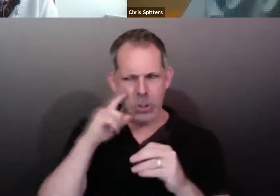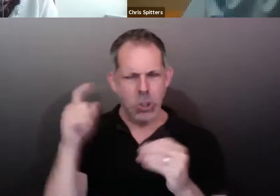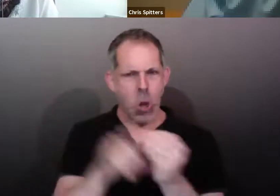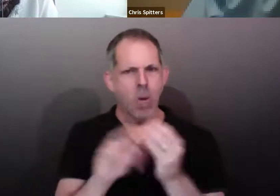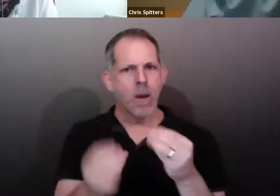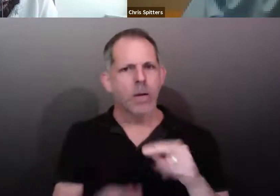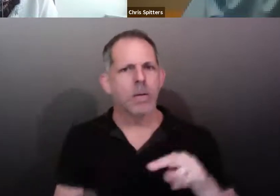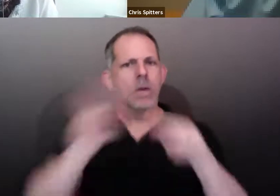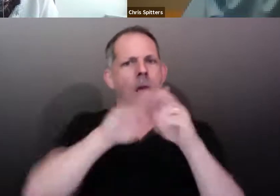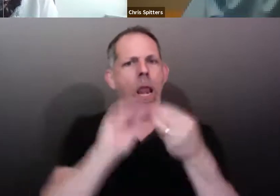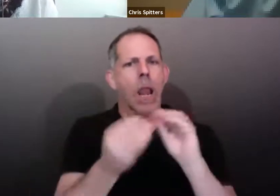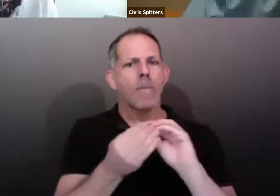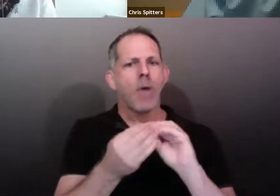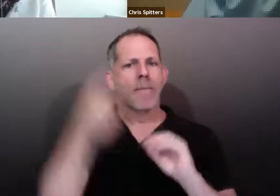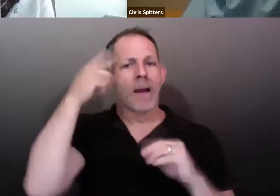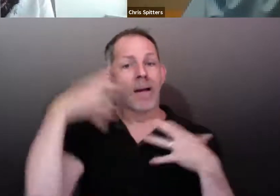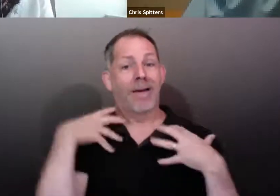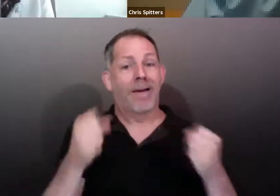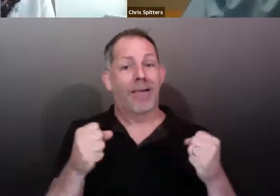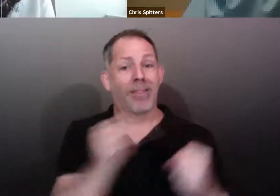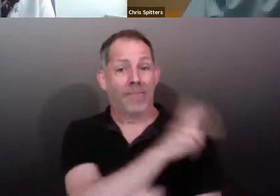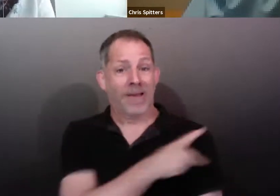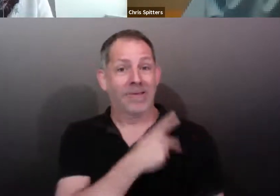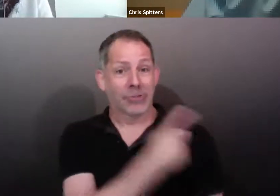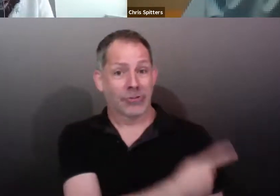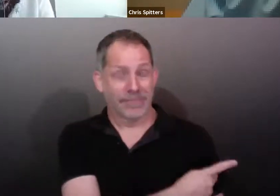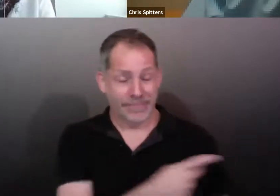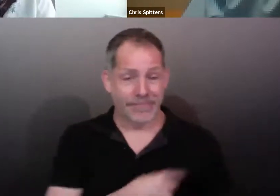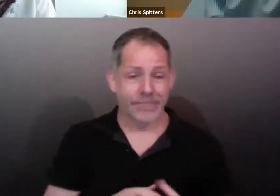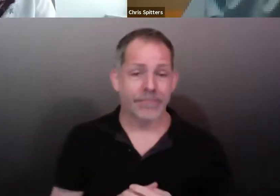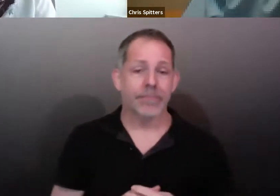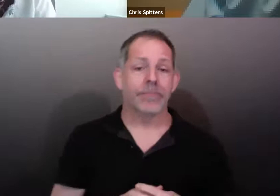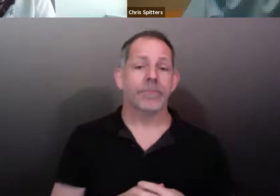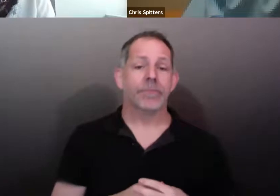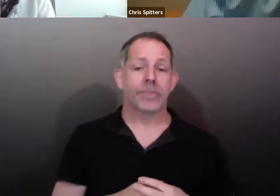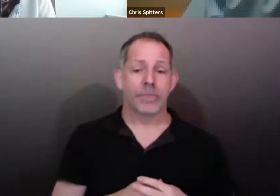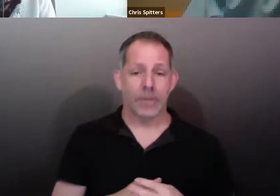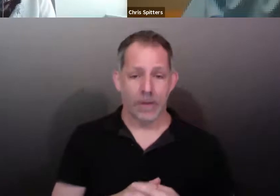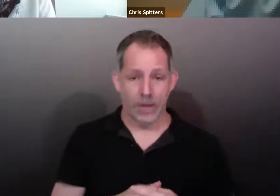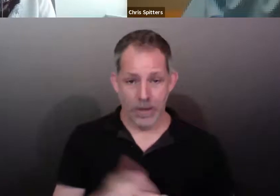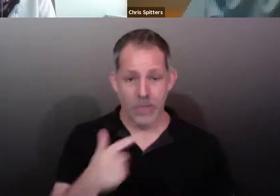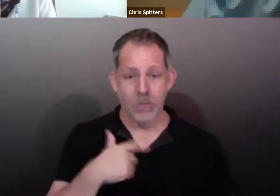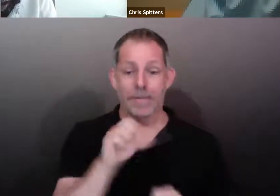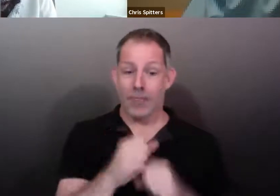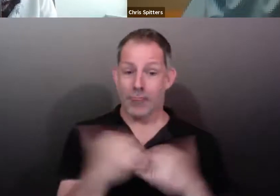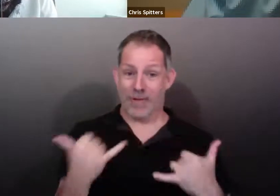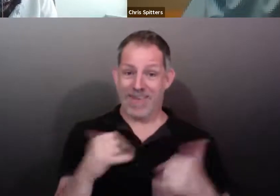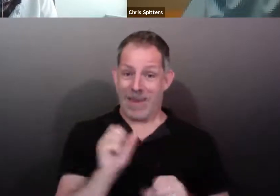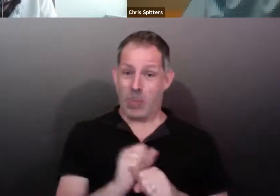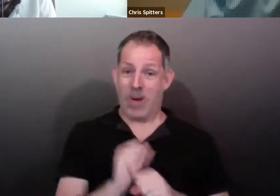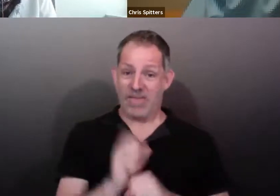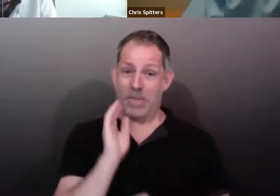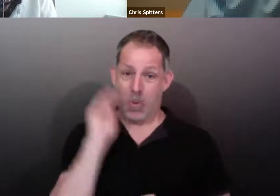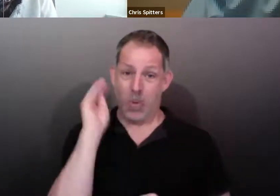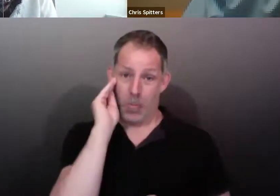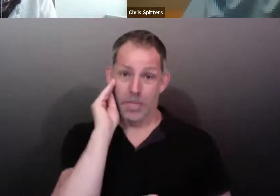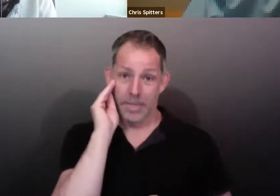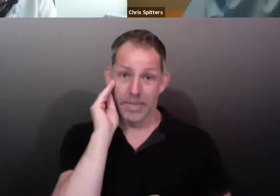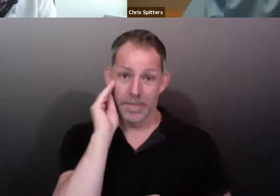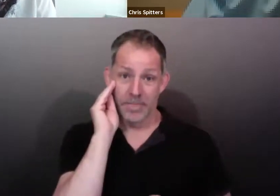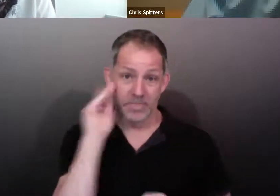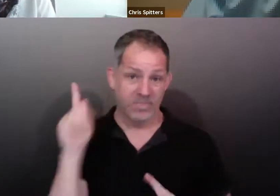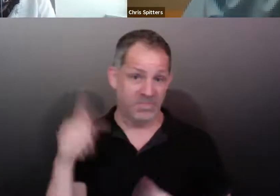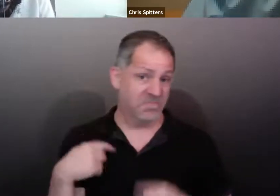home as soon as I was sitting up in bed, working from home probably for about a week. And then after my